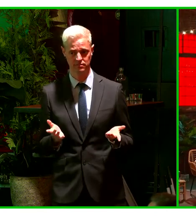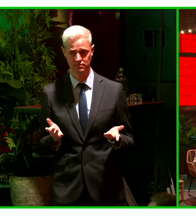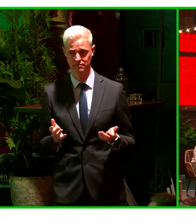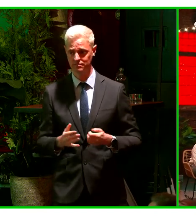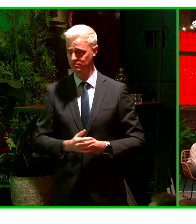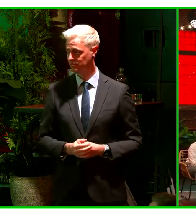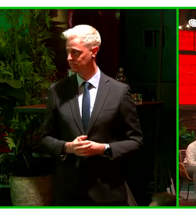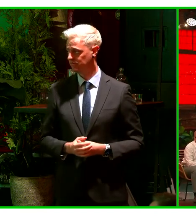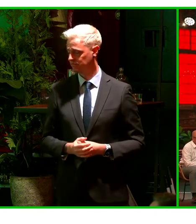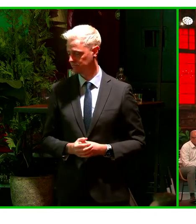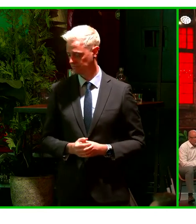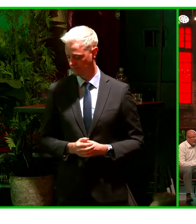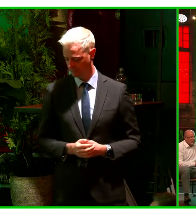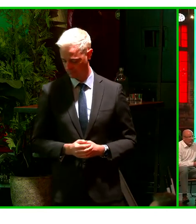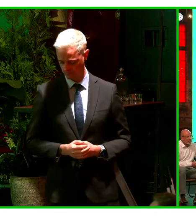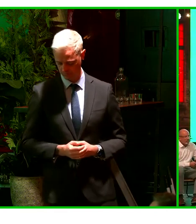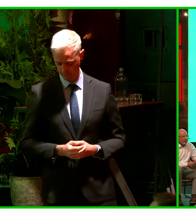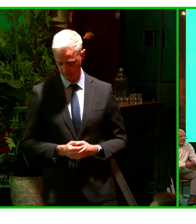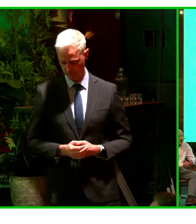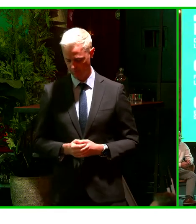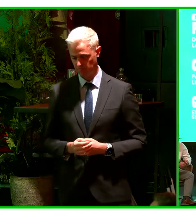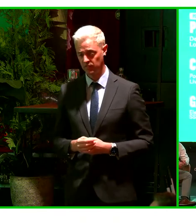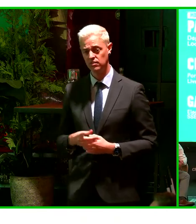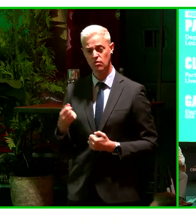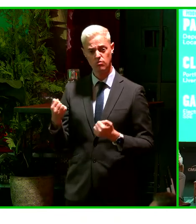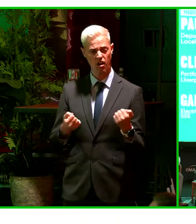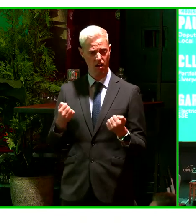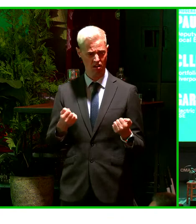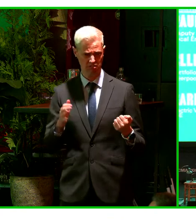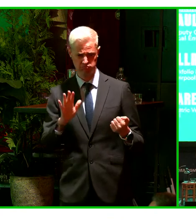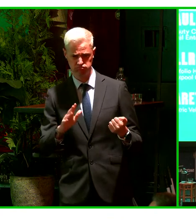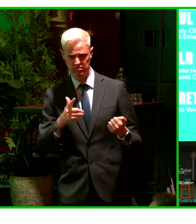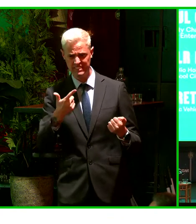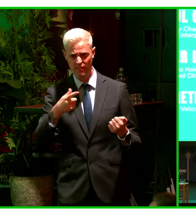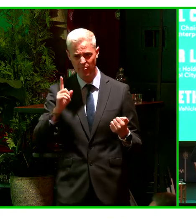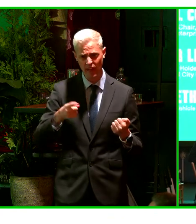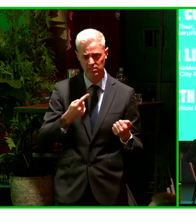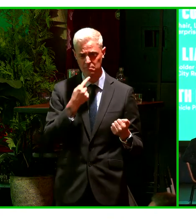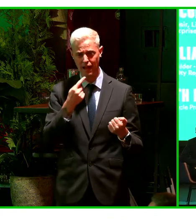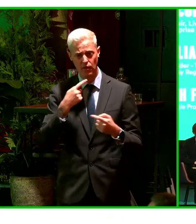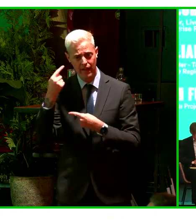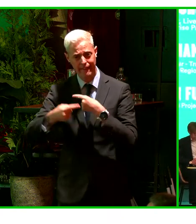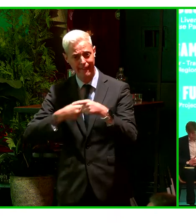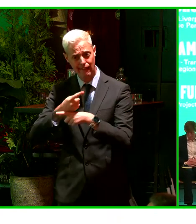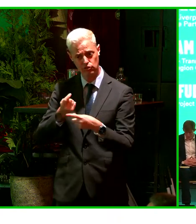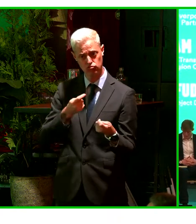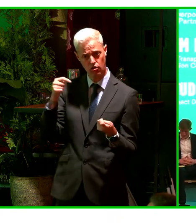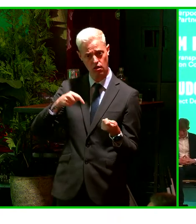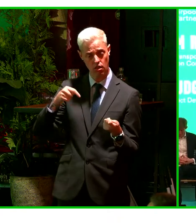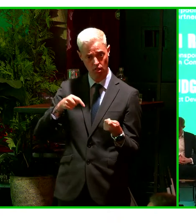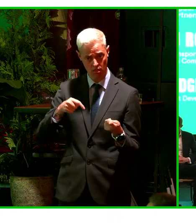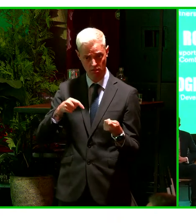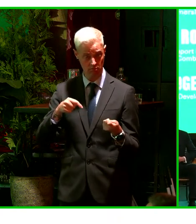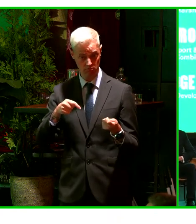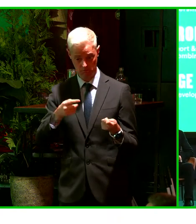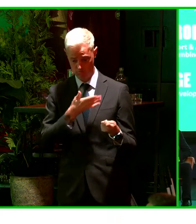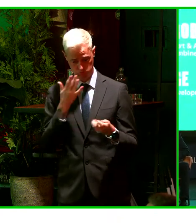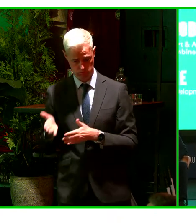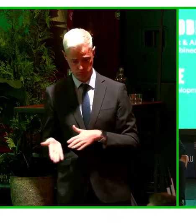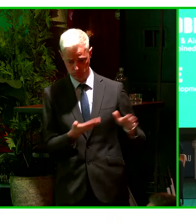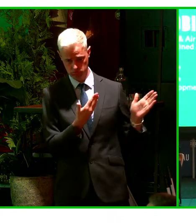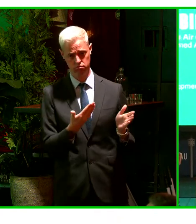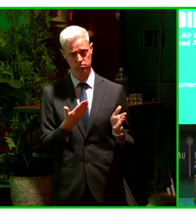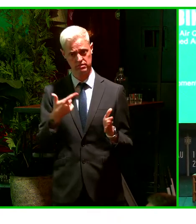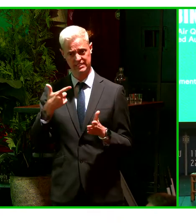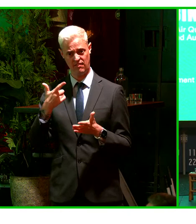resent. So car, £7,000 a year to run a car. I haven't paid that £7,000 for 2 years. And they're the